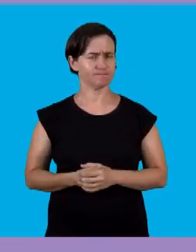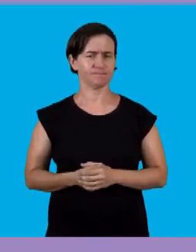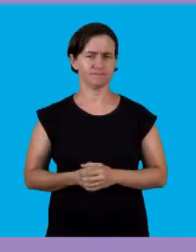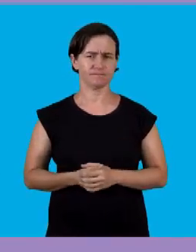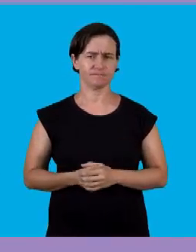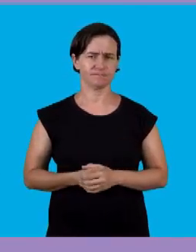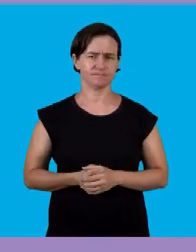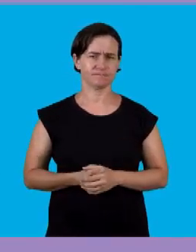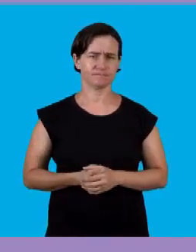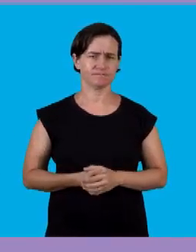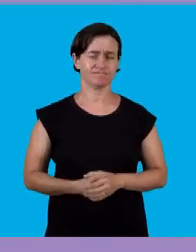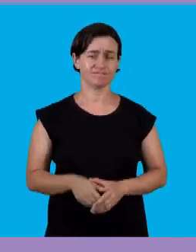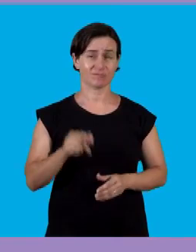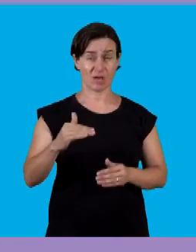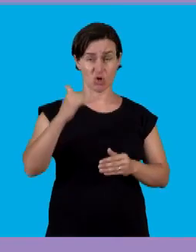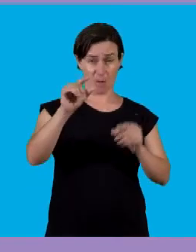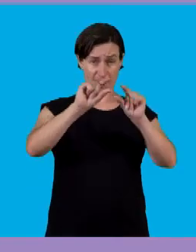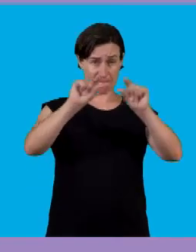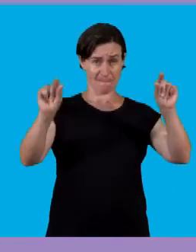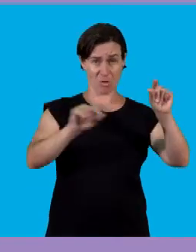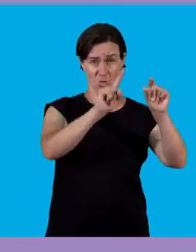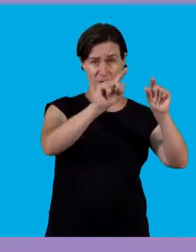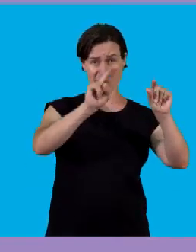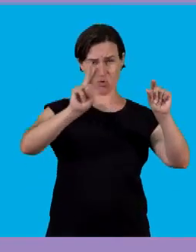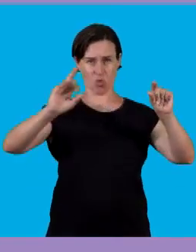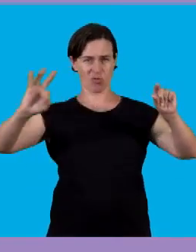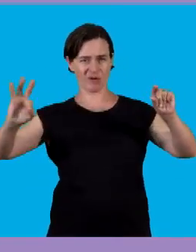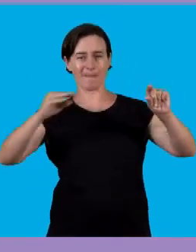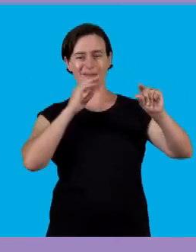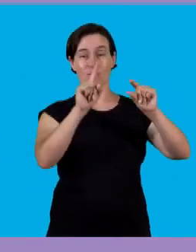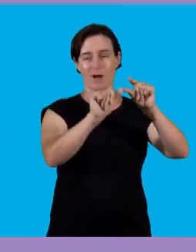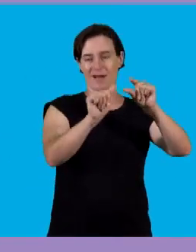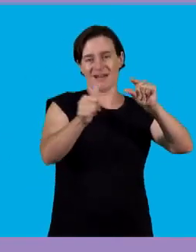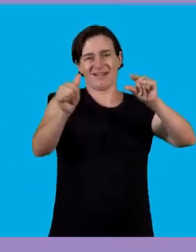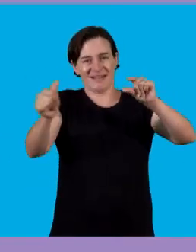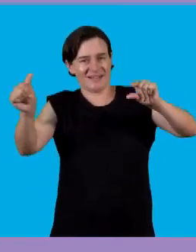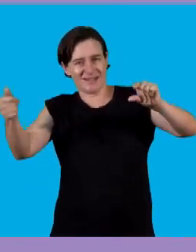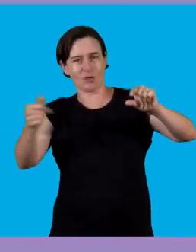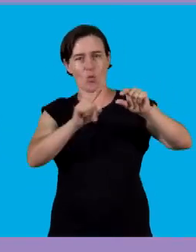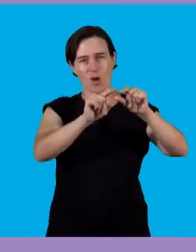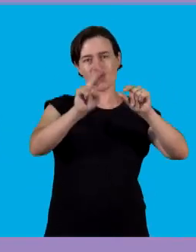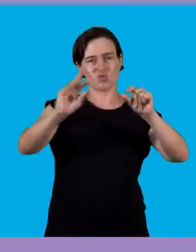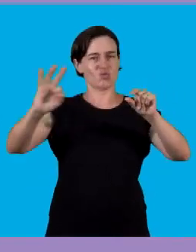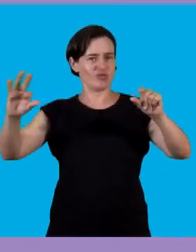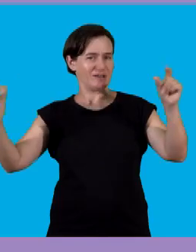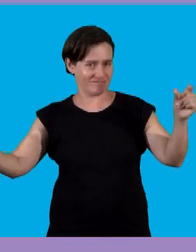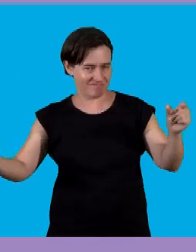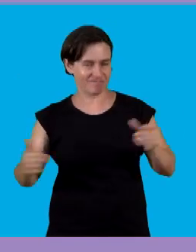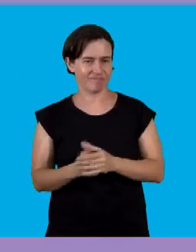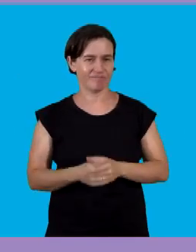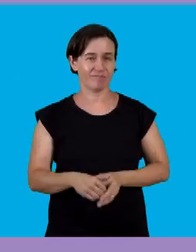value. Now, because these input values were consecutive numbers, that means